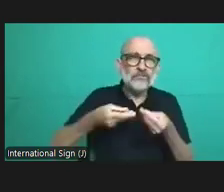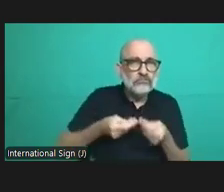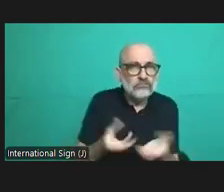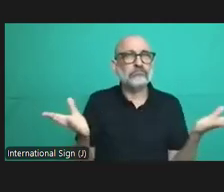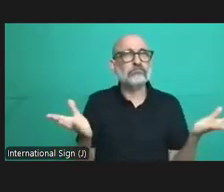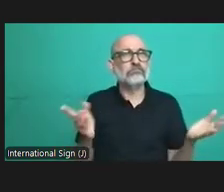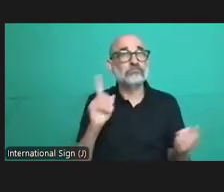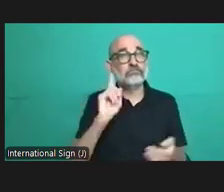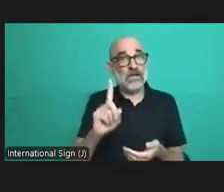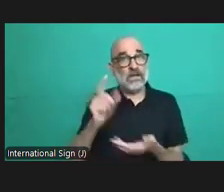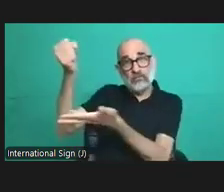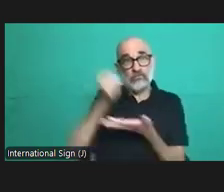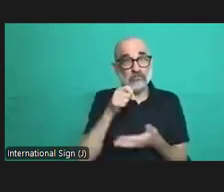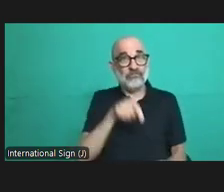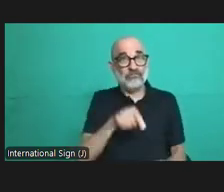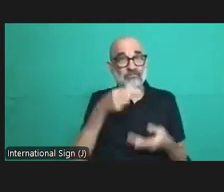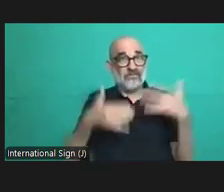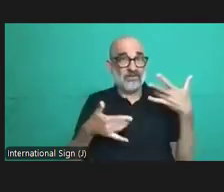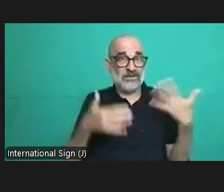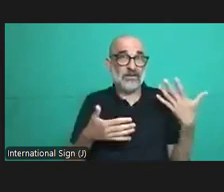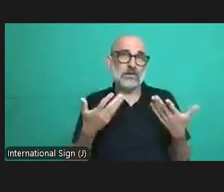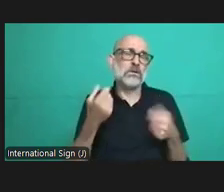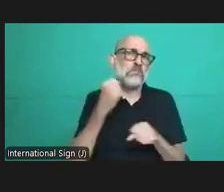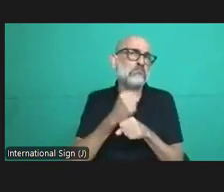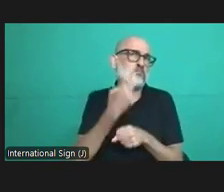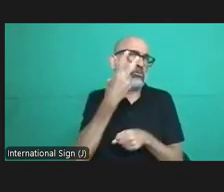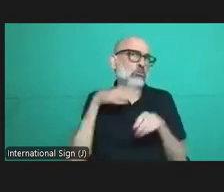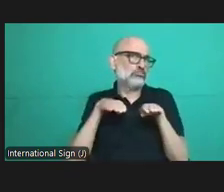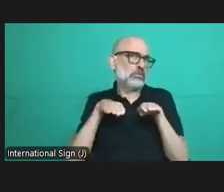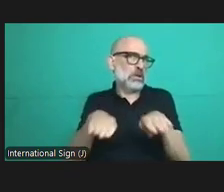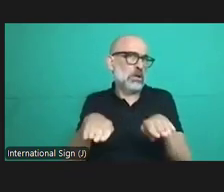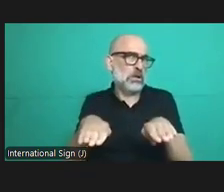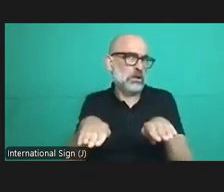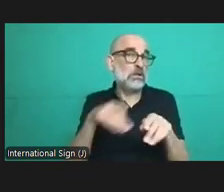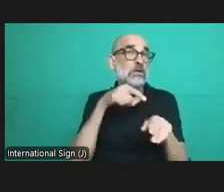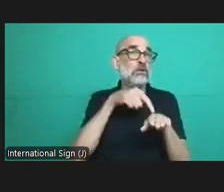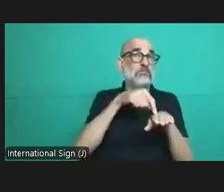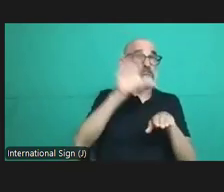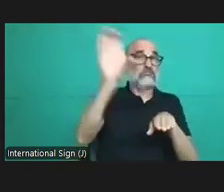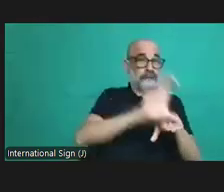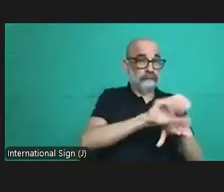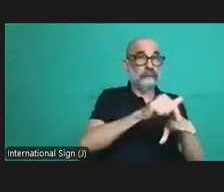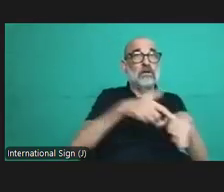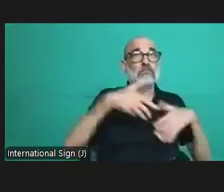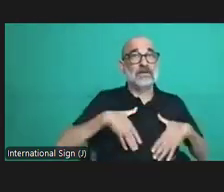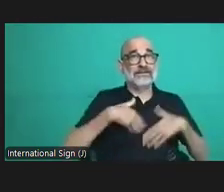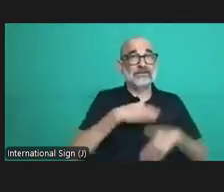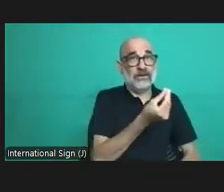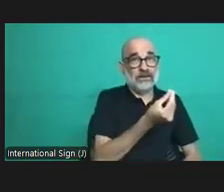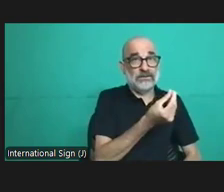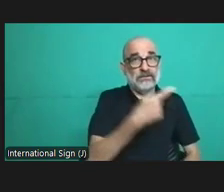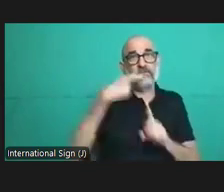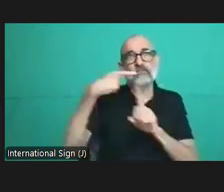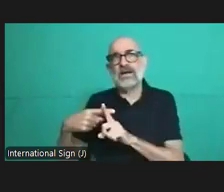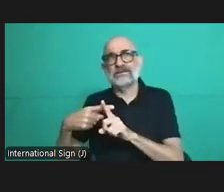the National Health Insurance Office falls under the Ministry of Finance. So I mentioned this because the challenge